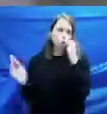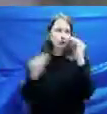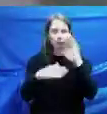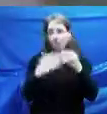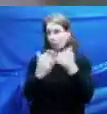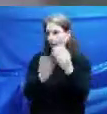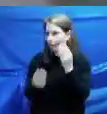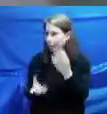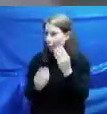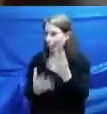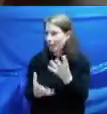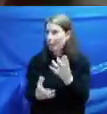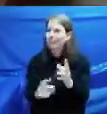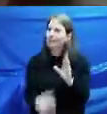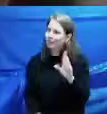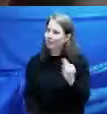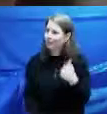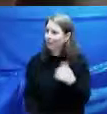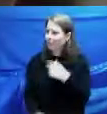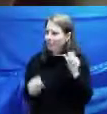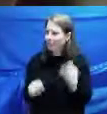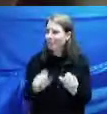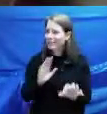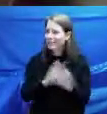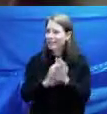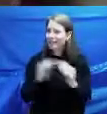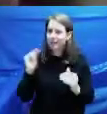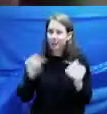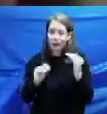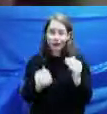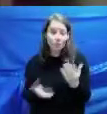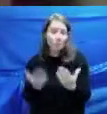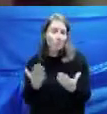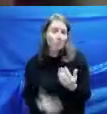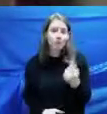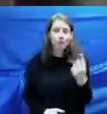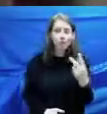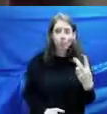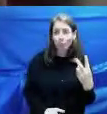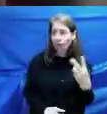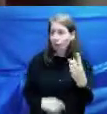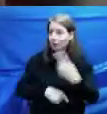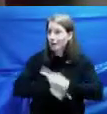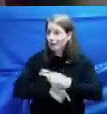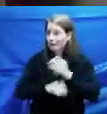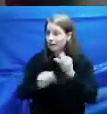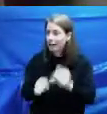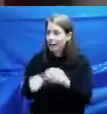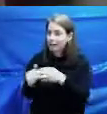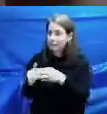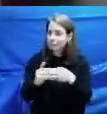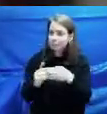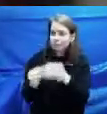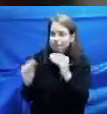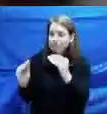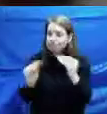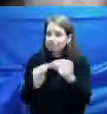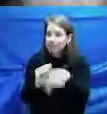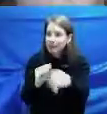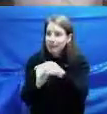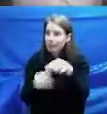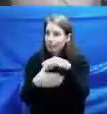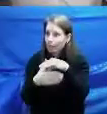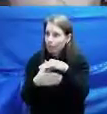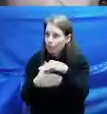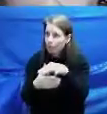maybe 1 or 2 days out of an entire unit I can kind of really lead them down the content, and then they can take that and better learn from one